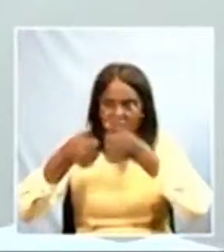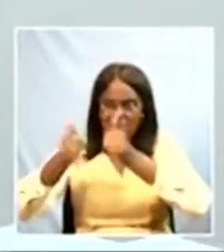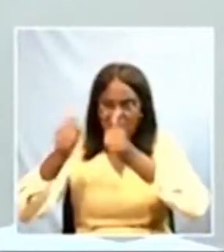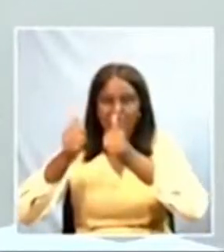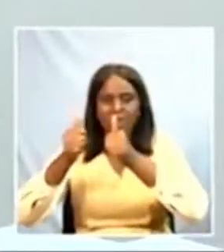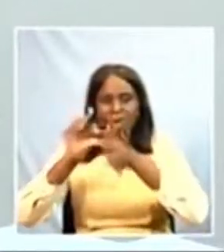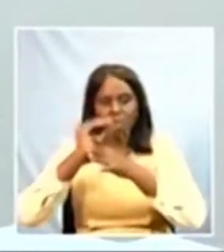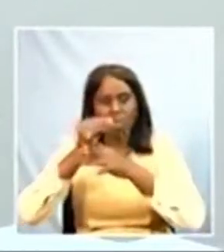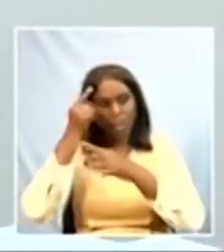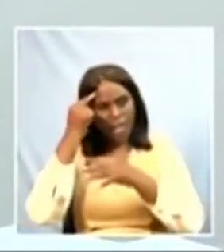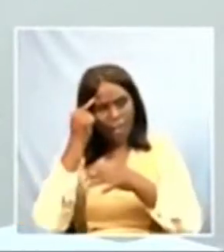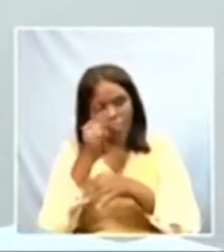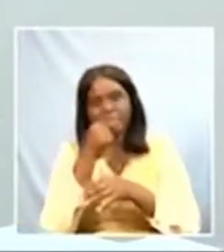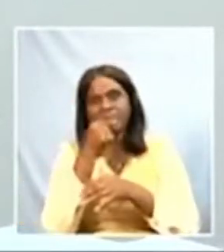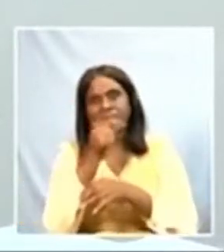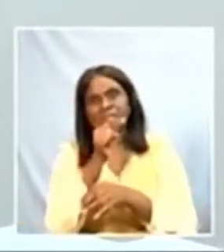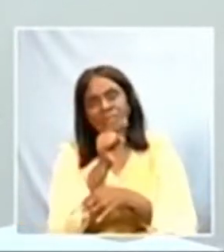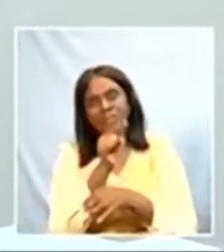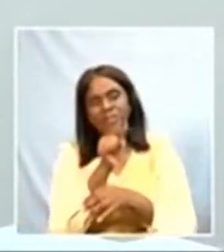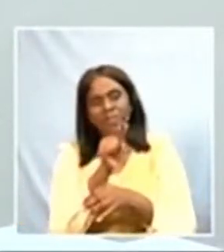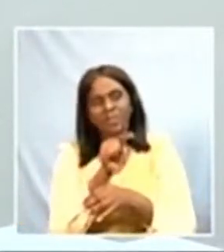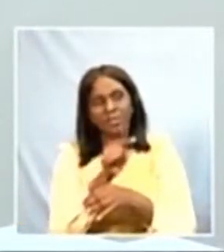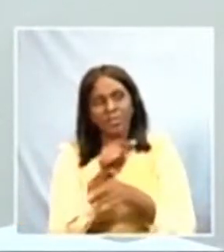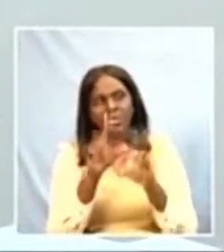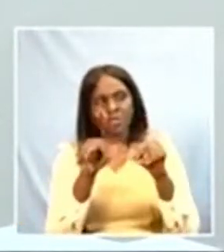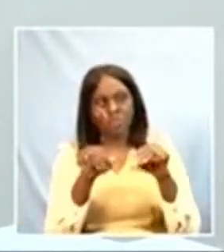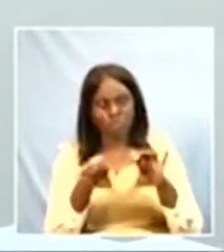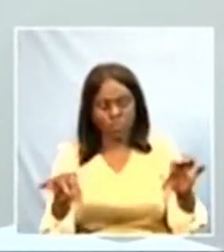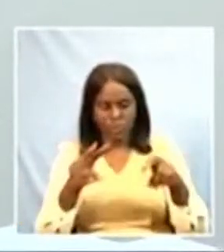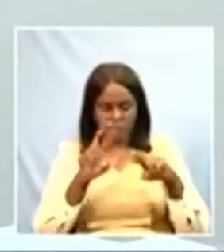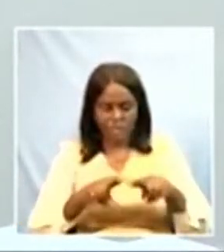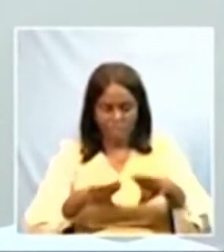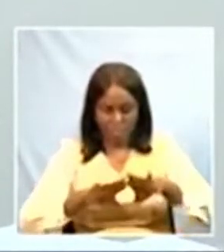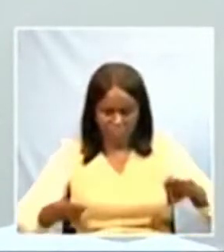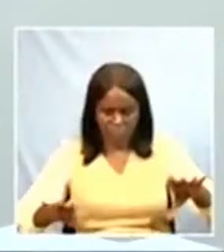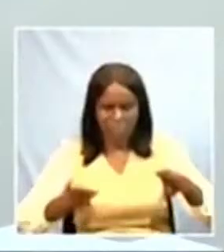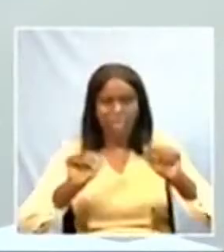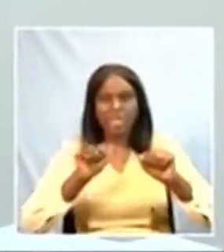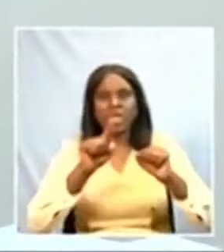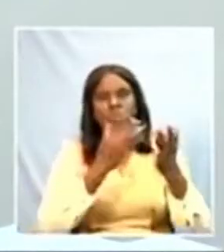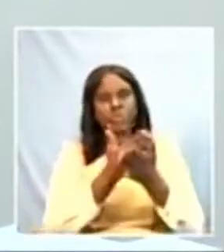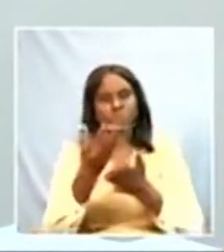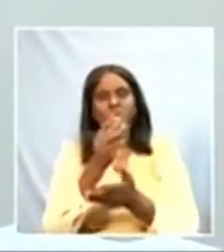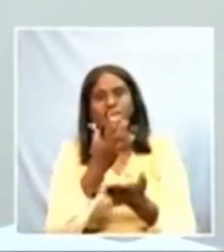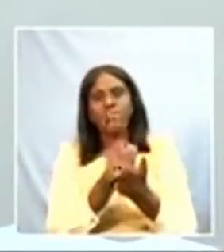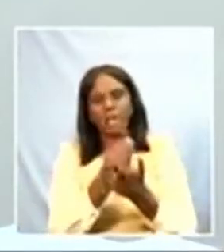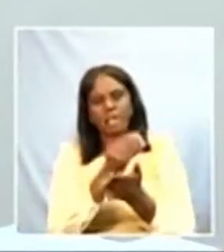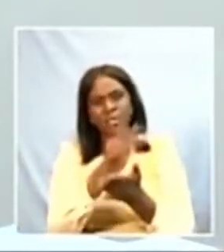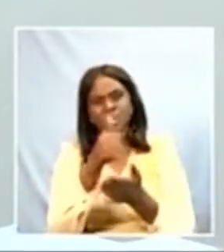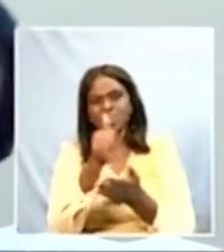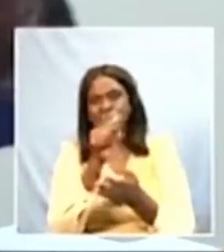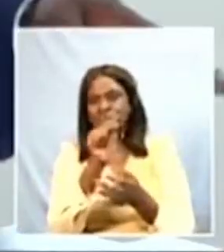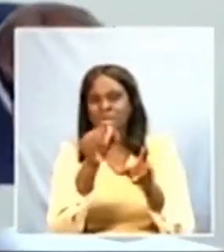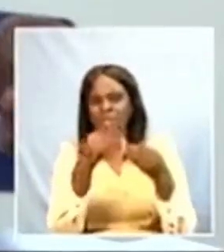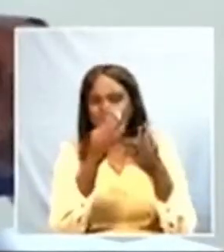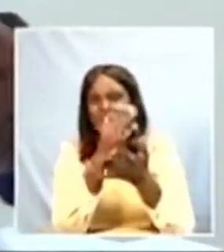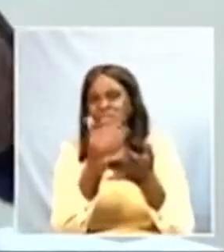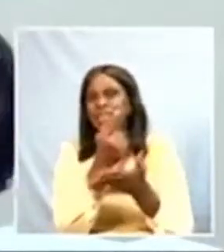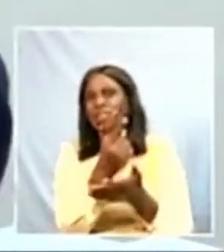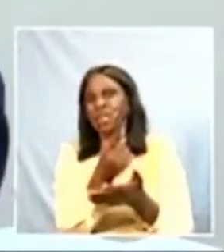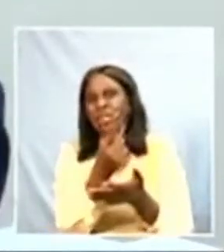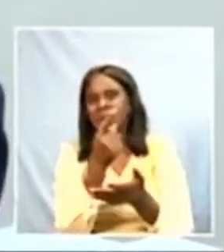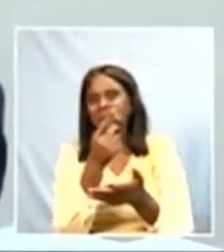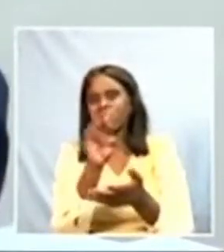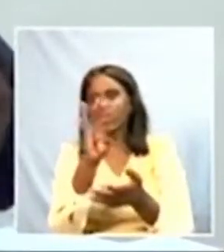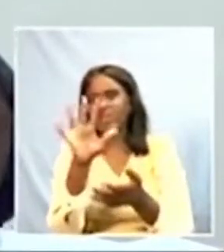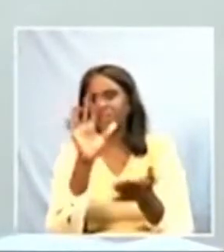or the government is saying that no children should sit on the floor, can you procure money is there? Then you can give someone